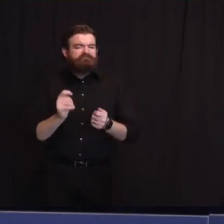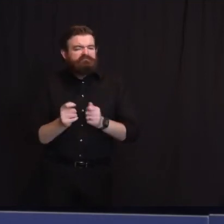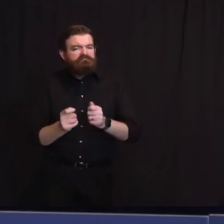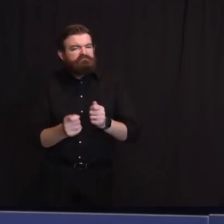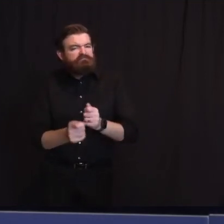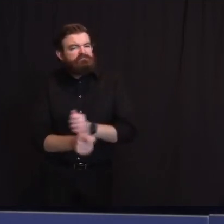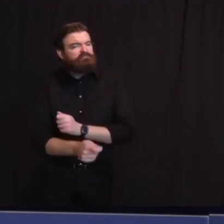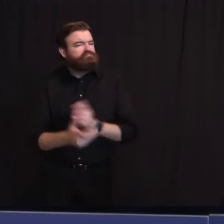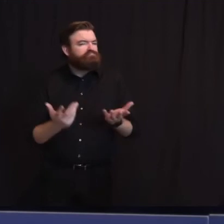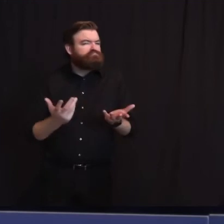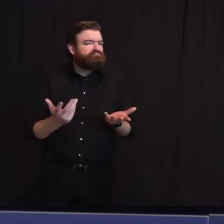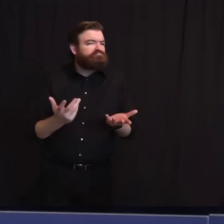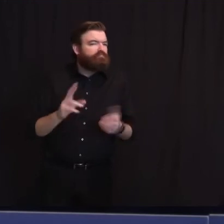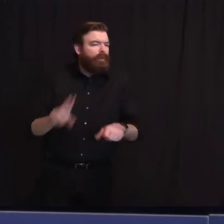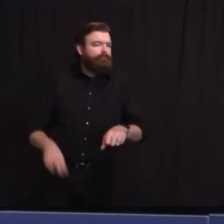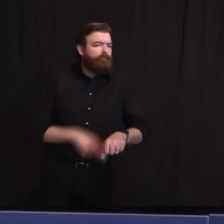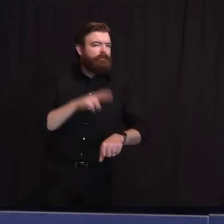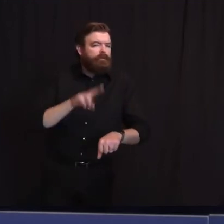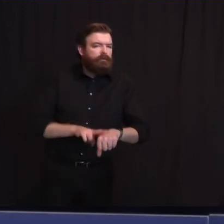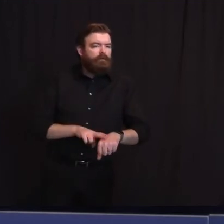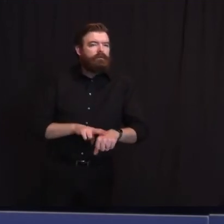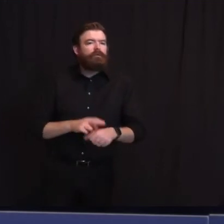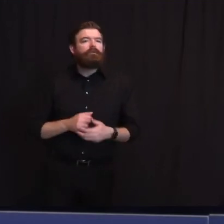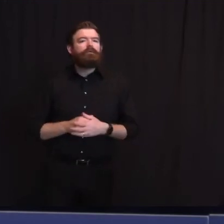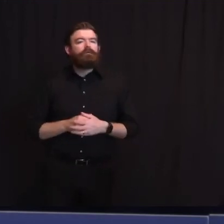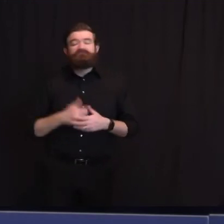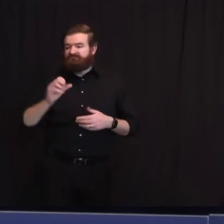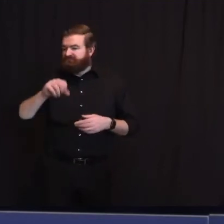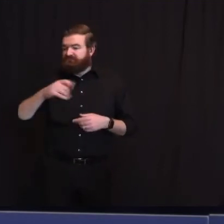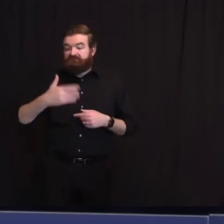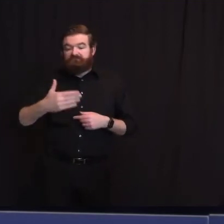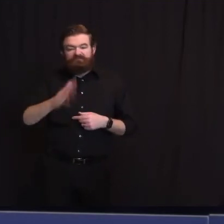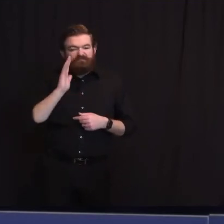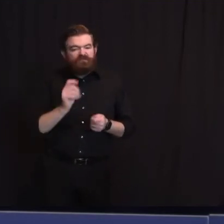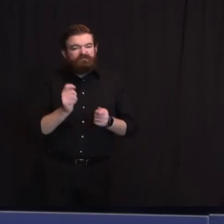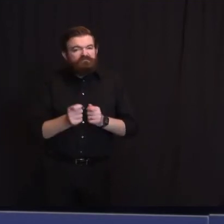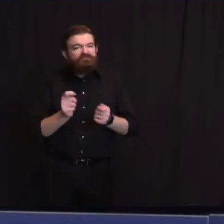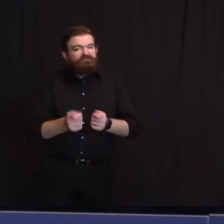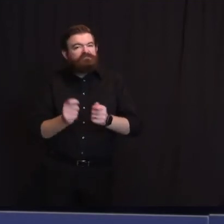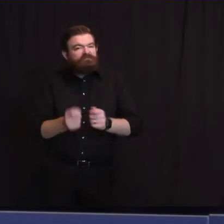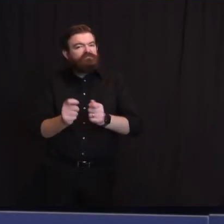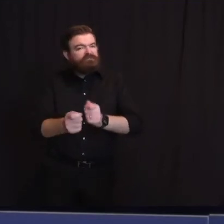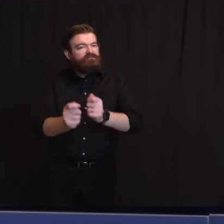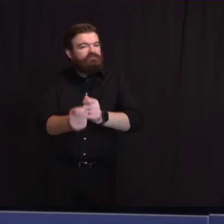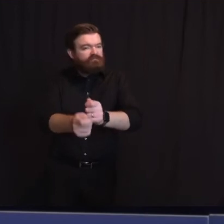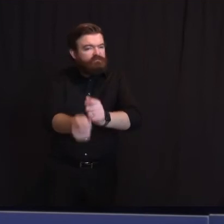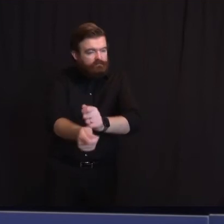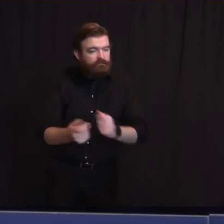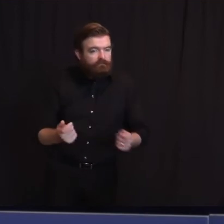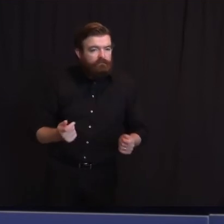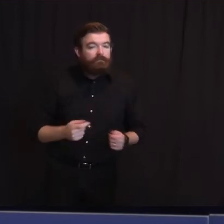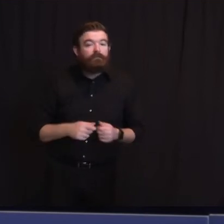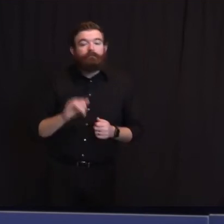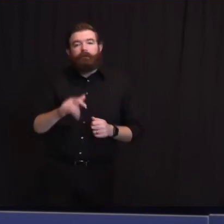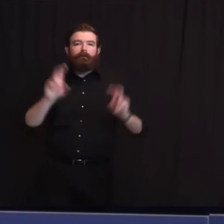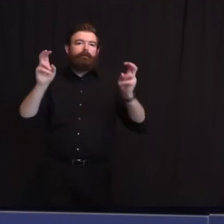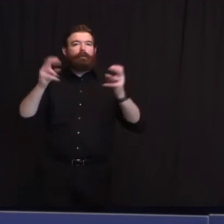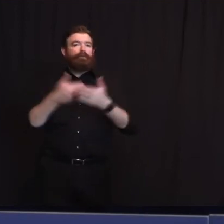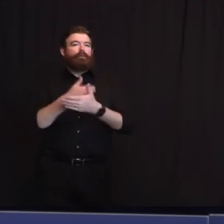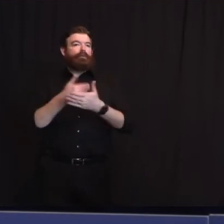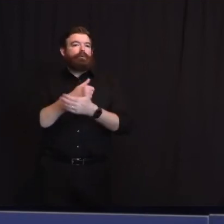are expected to occur over time. While the variant may spread more easily and more quickly than